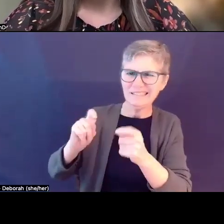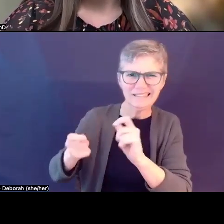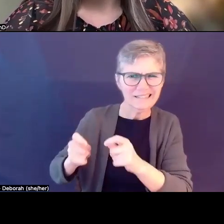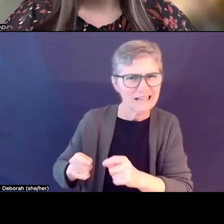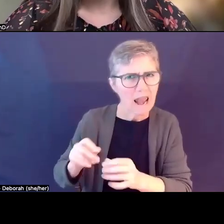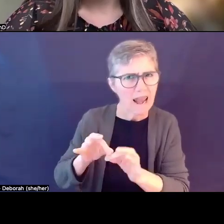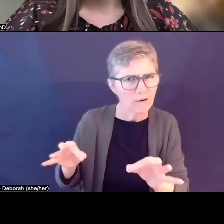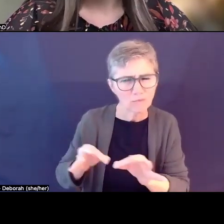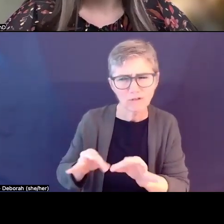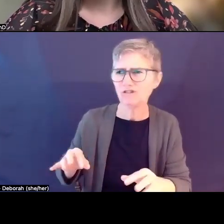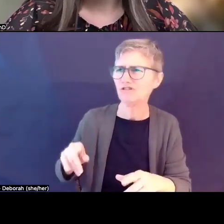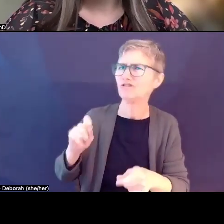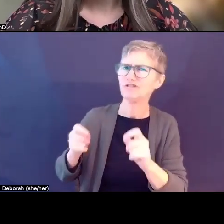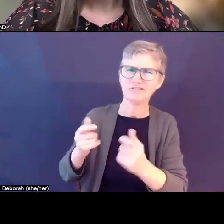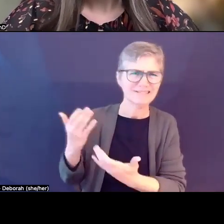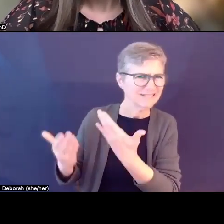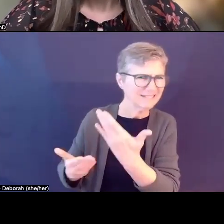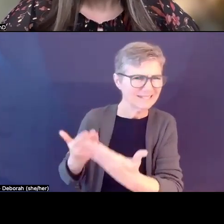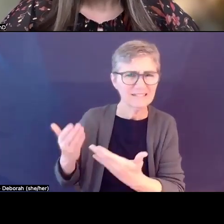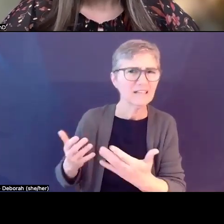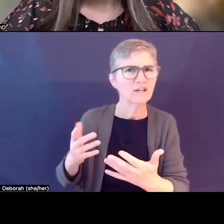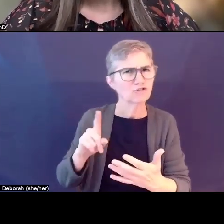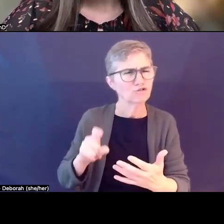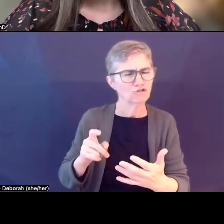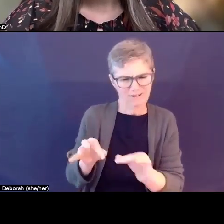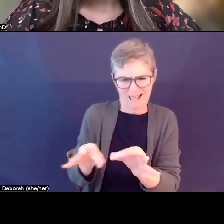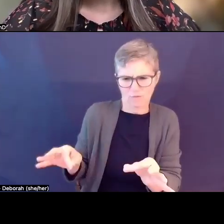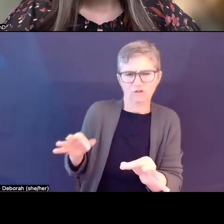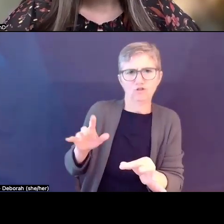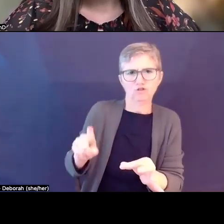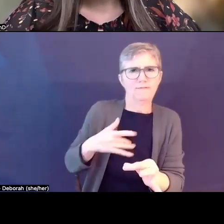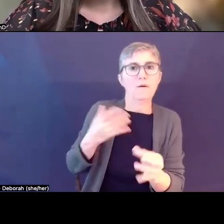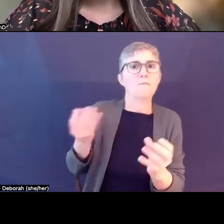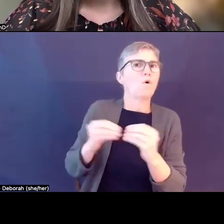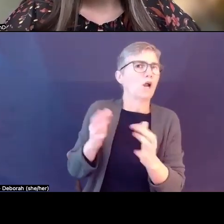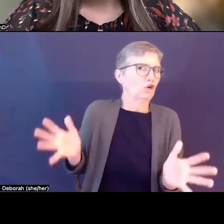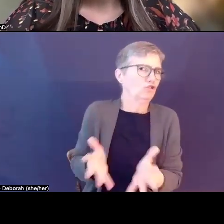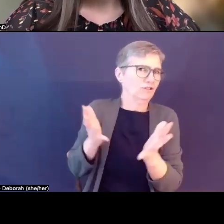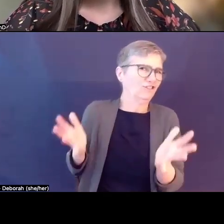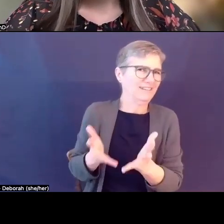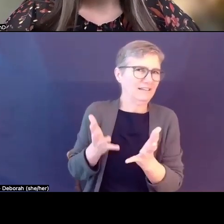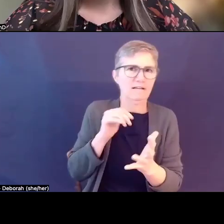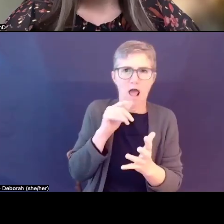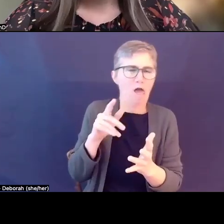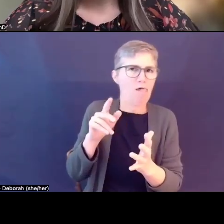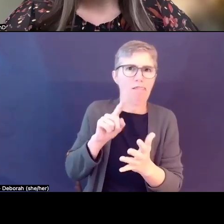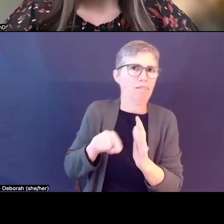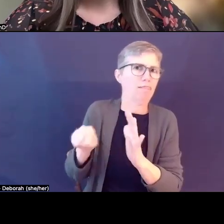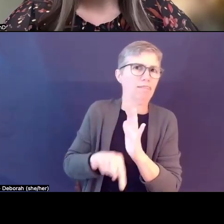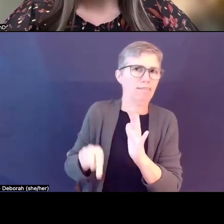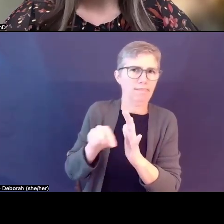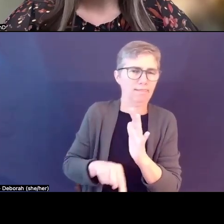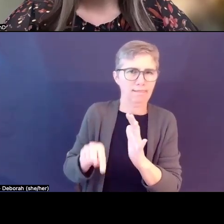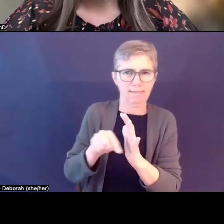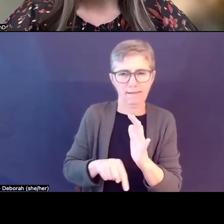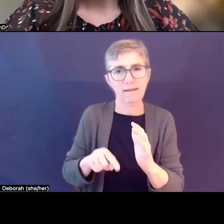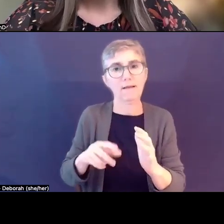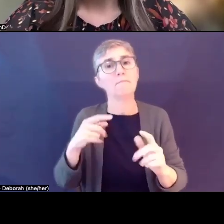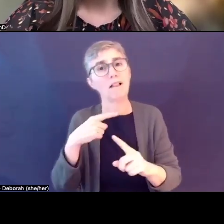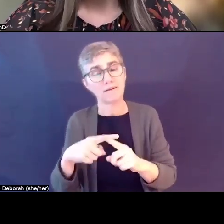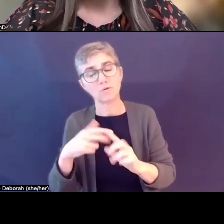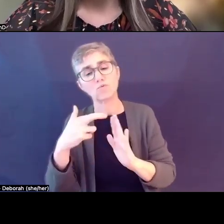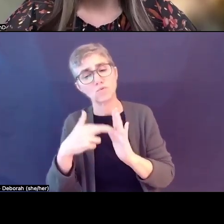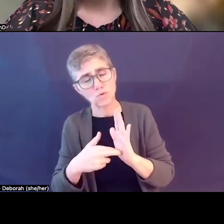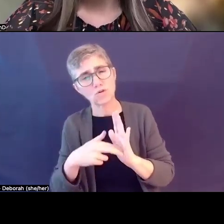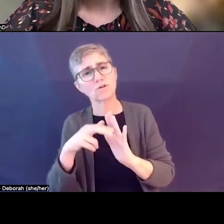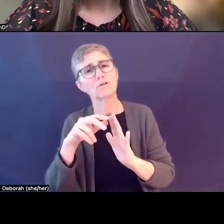it felt more encouraging. And CAB members also made suggestions on where to place information and rules and regulations in the